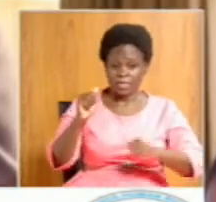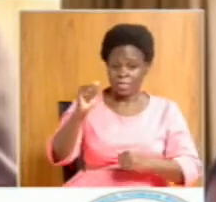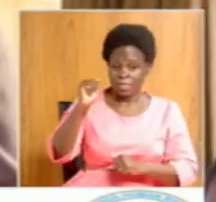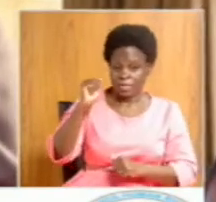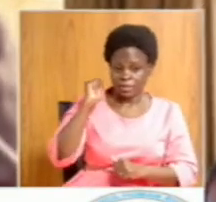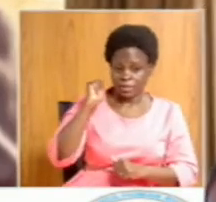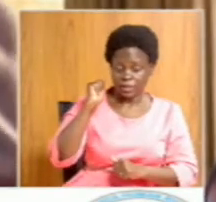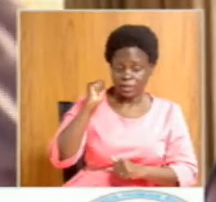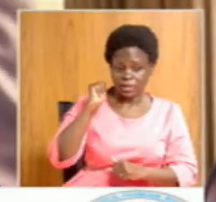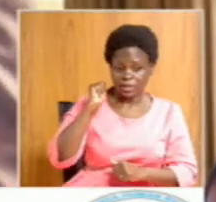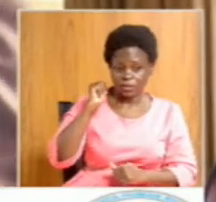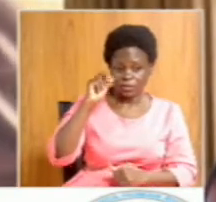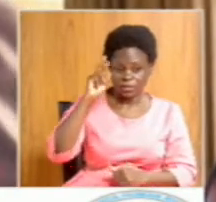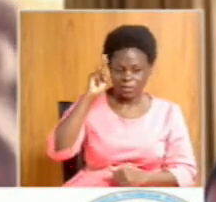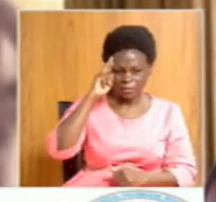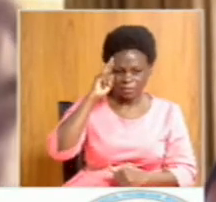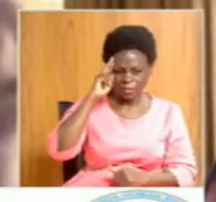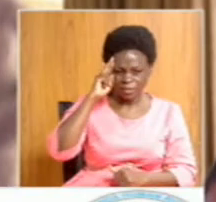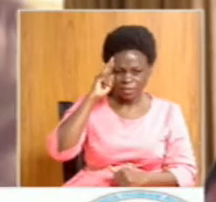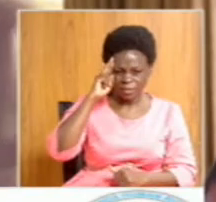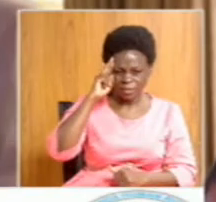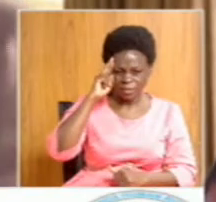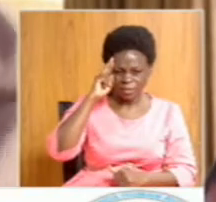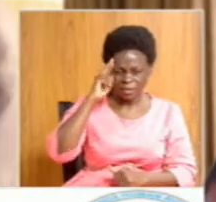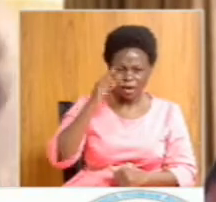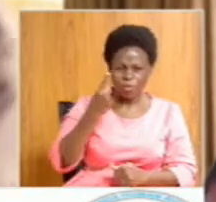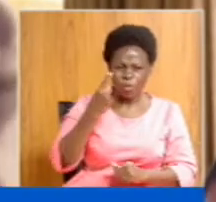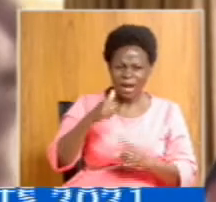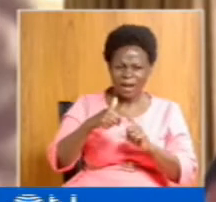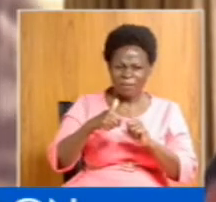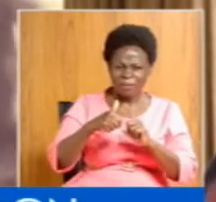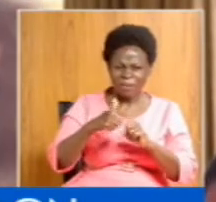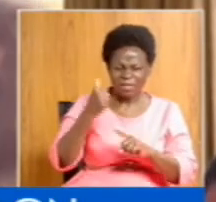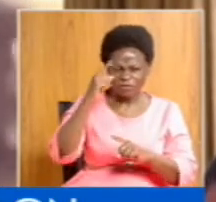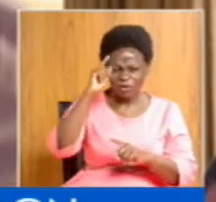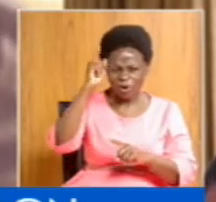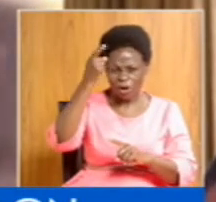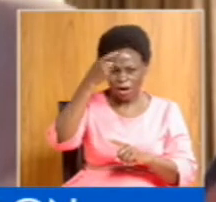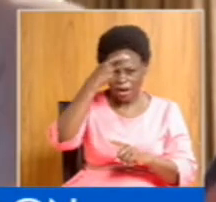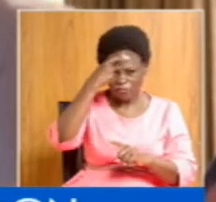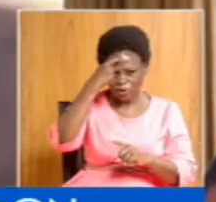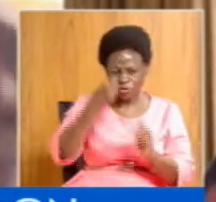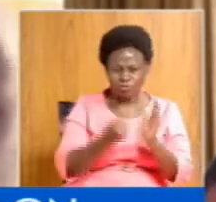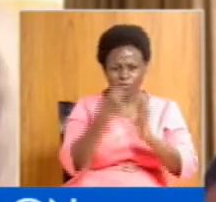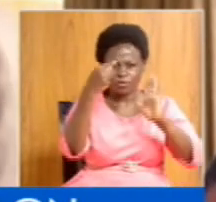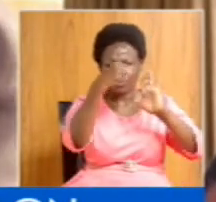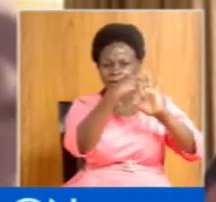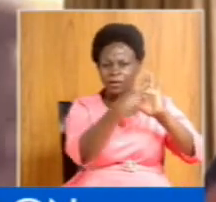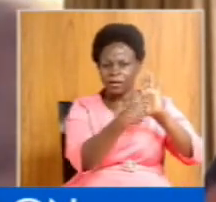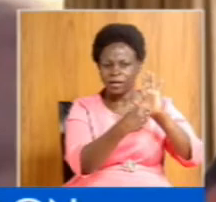we record that it took about a month for government to come up with a list